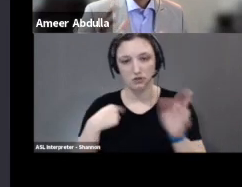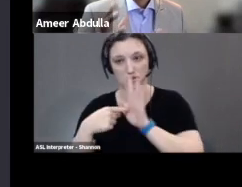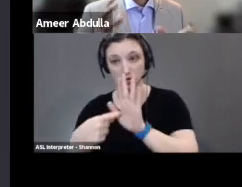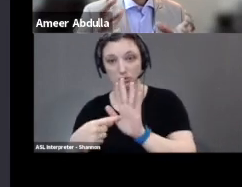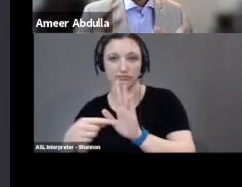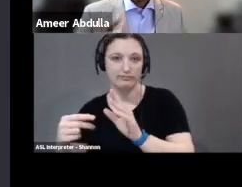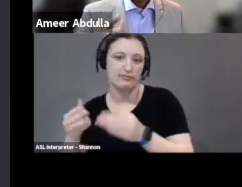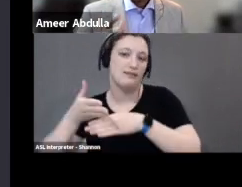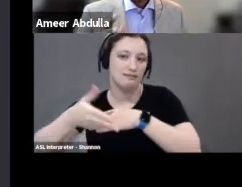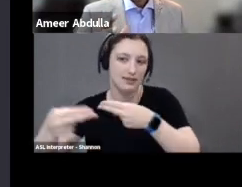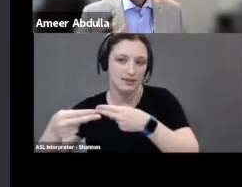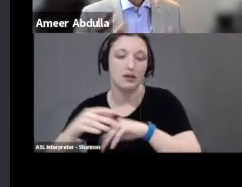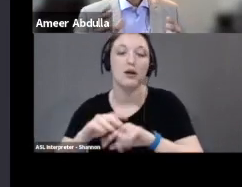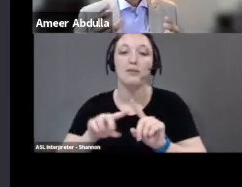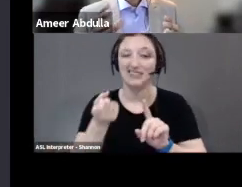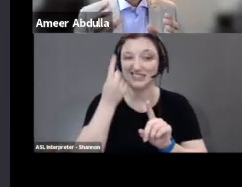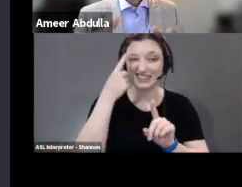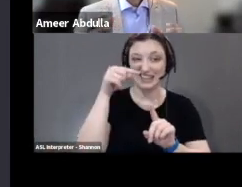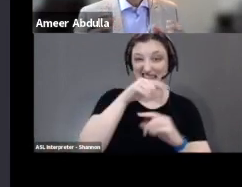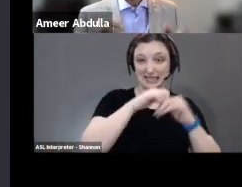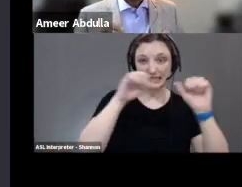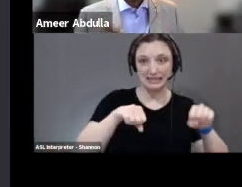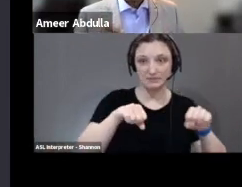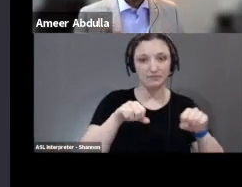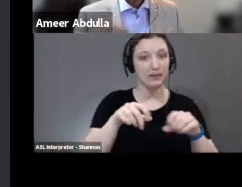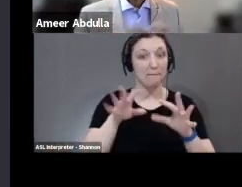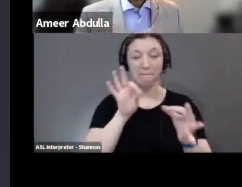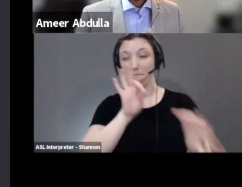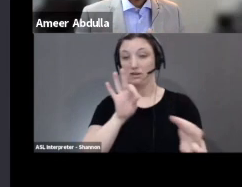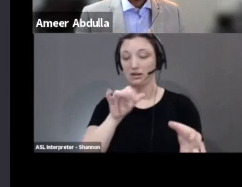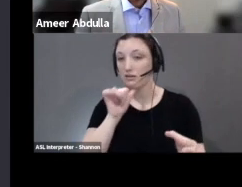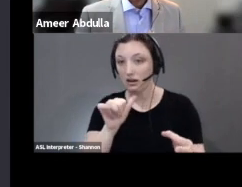remember that integration is not perfect. There are ways to optimize it